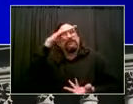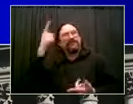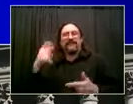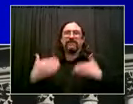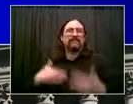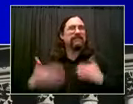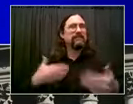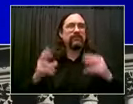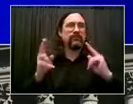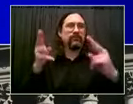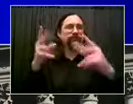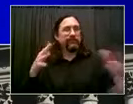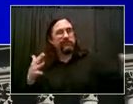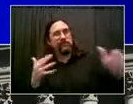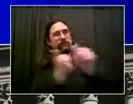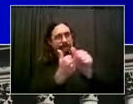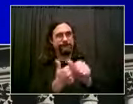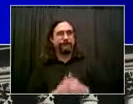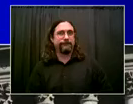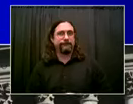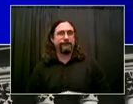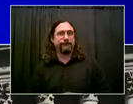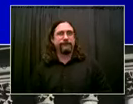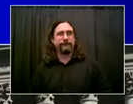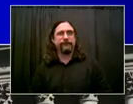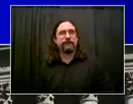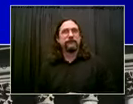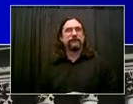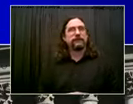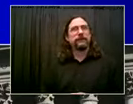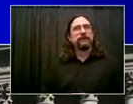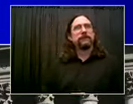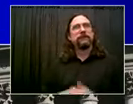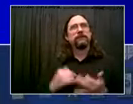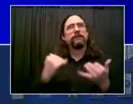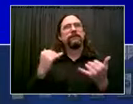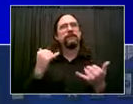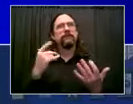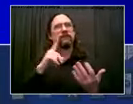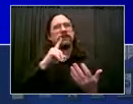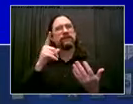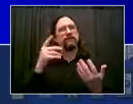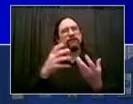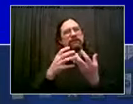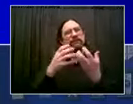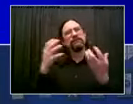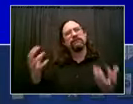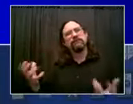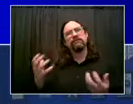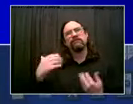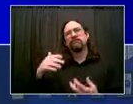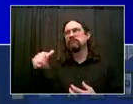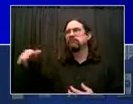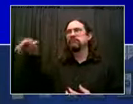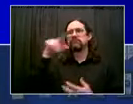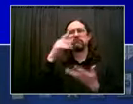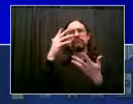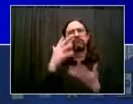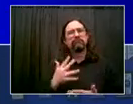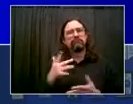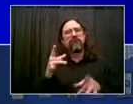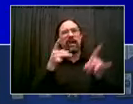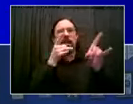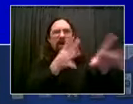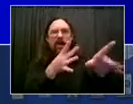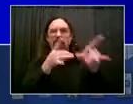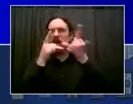few days, acts of violence and acts of hatred that are absolutely unacceptable and have caused a lot of pain, honestly. I've talked with members